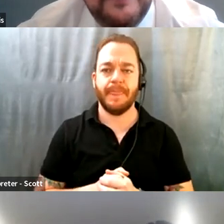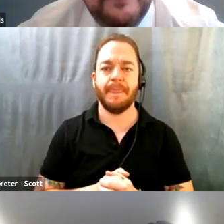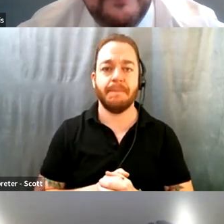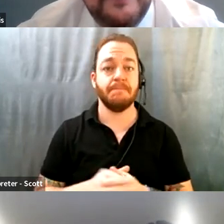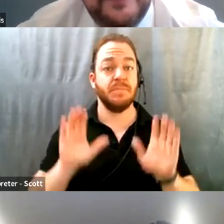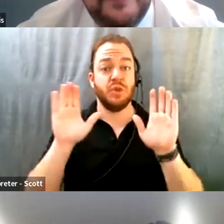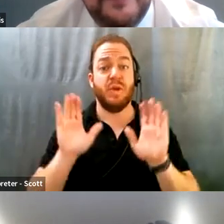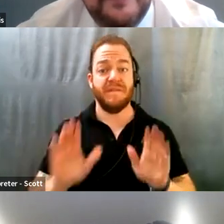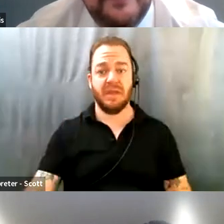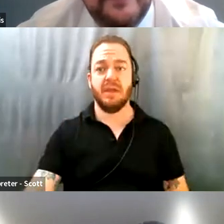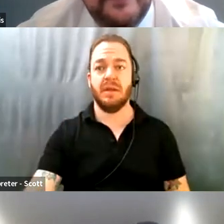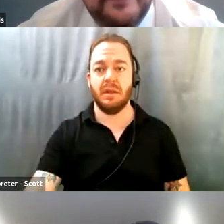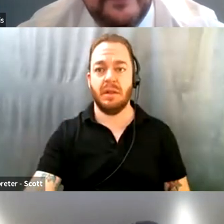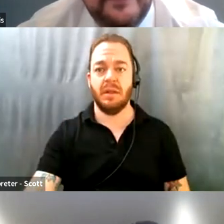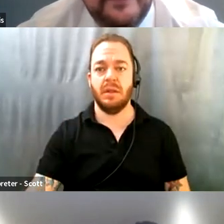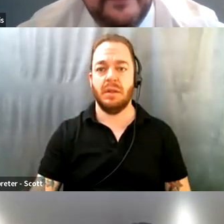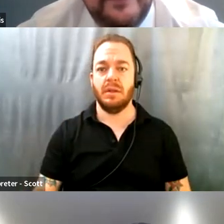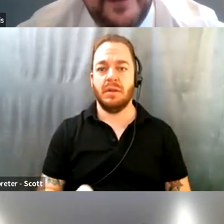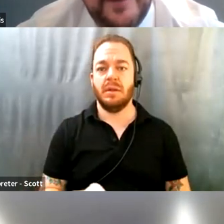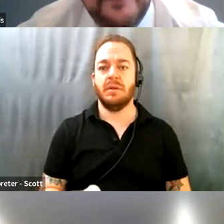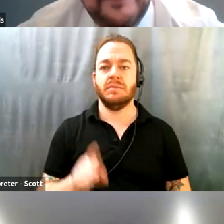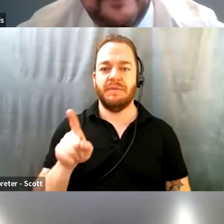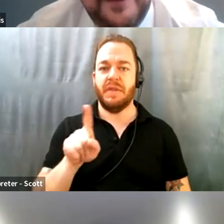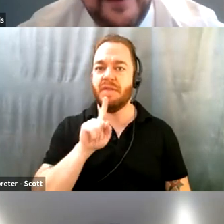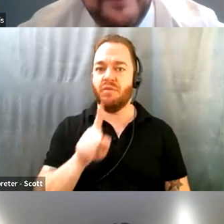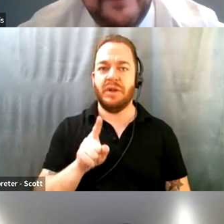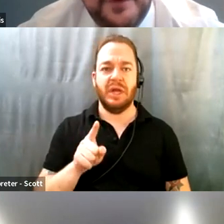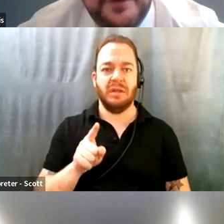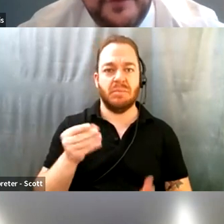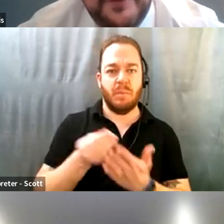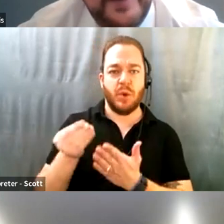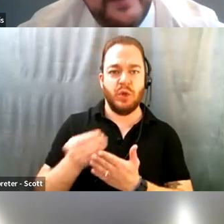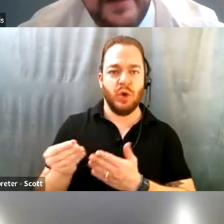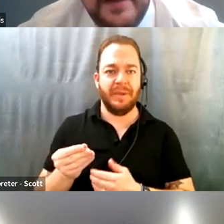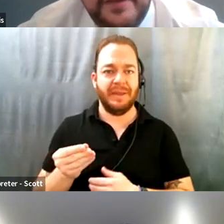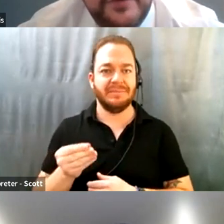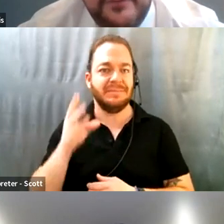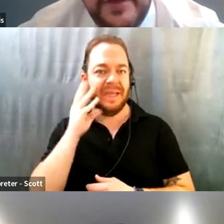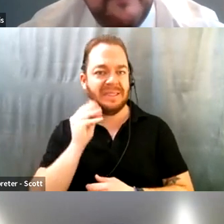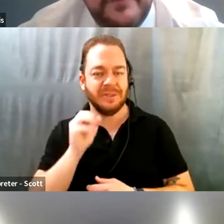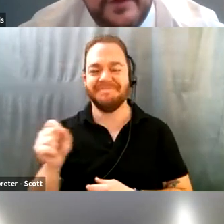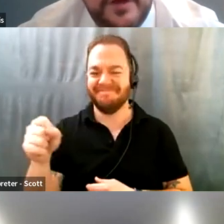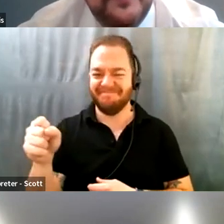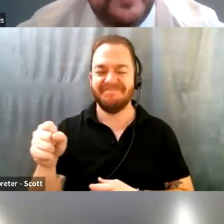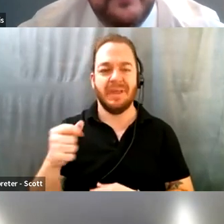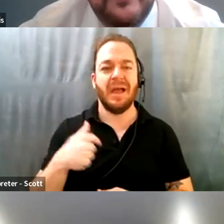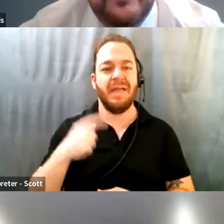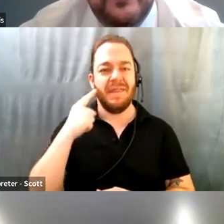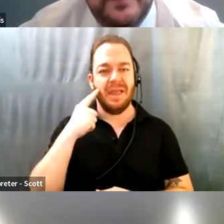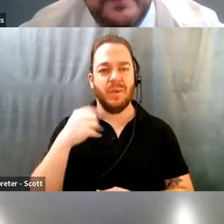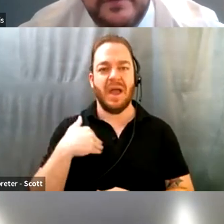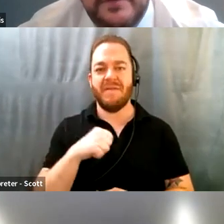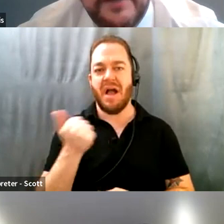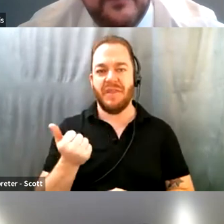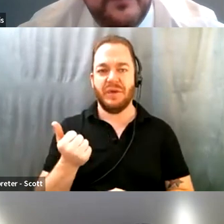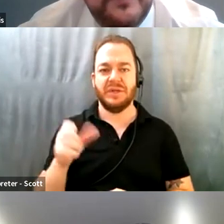Terrific. You have the real procurement chops. Yeah, the procurement ringer. And I think when we have, you know, other stakeholders